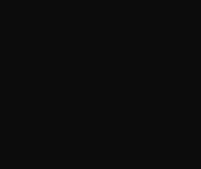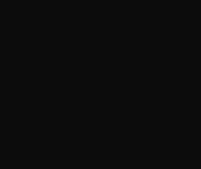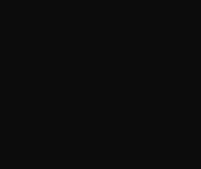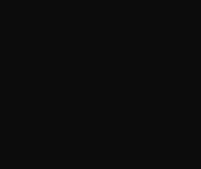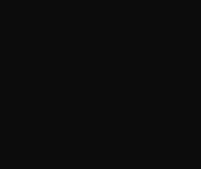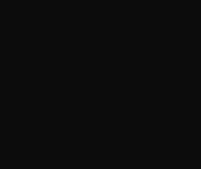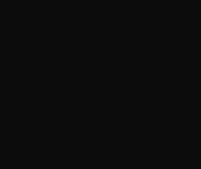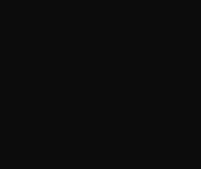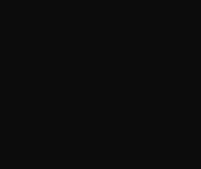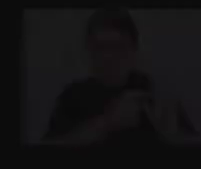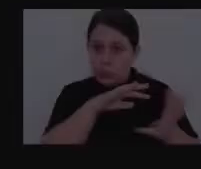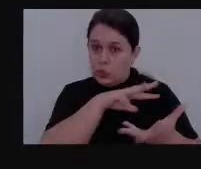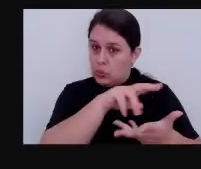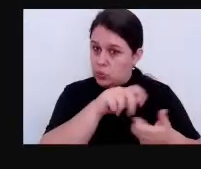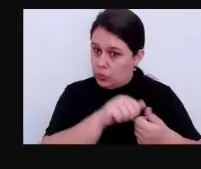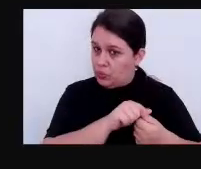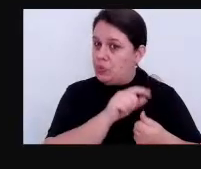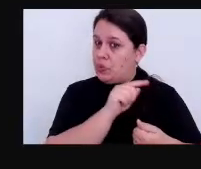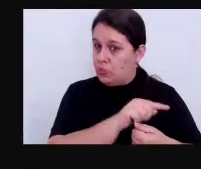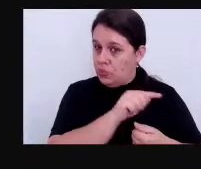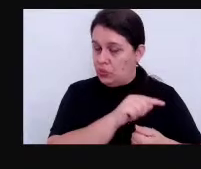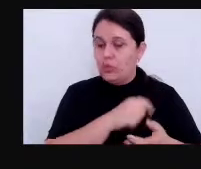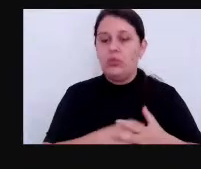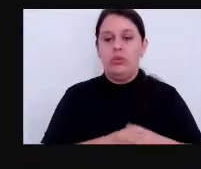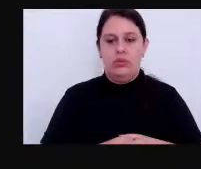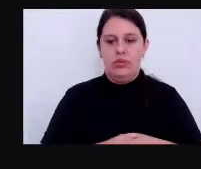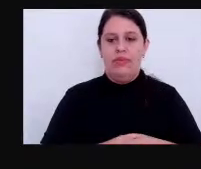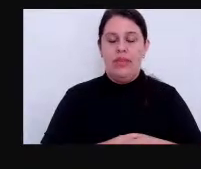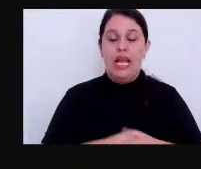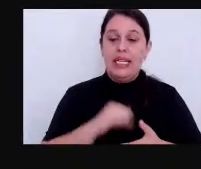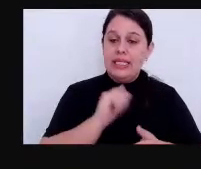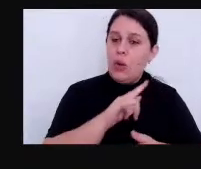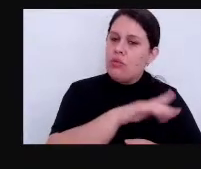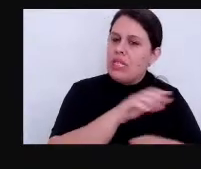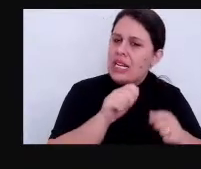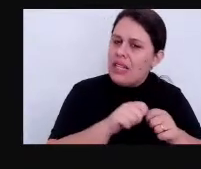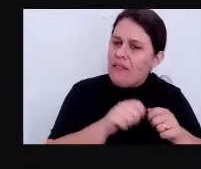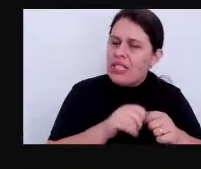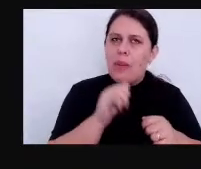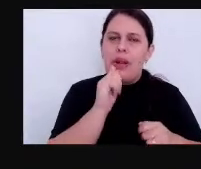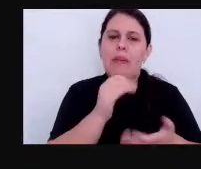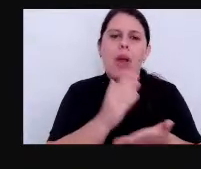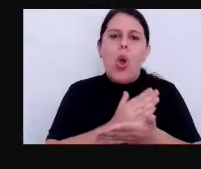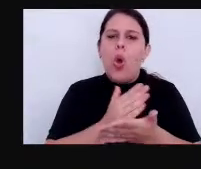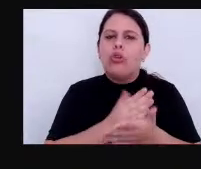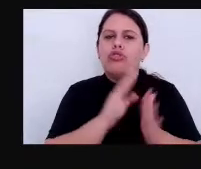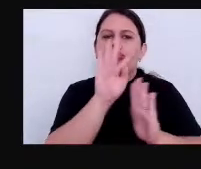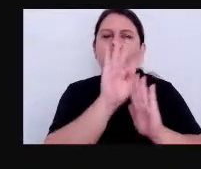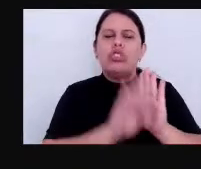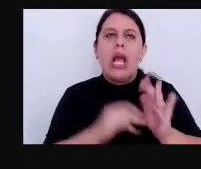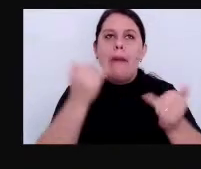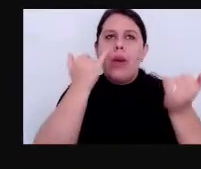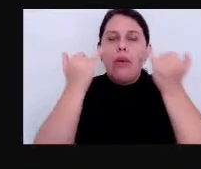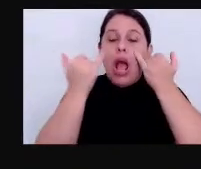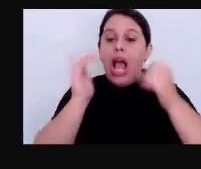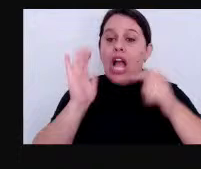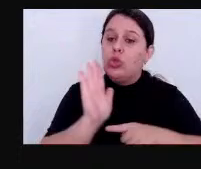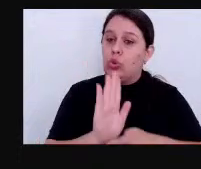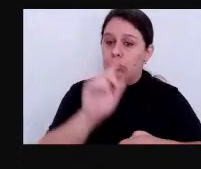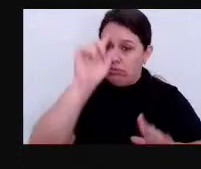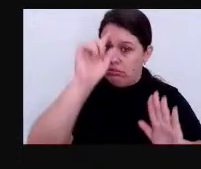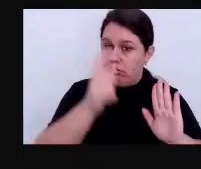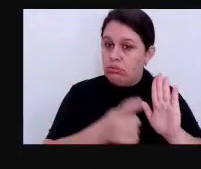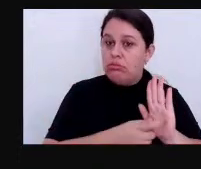they do any kind of work, if they generate any kind of sort of text or information with the help of AI, they can actually be very critical thinkers.